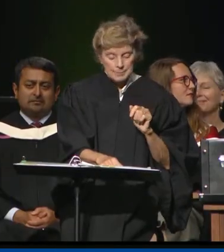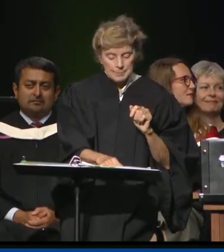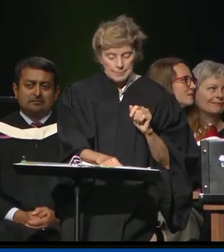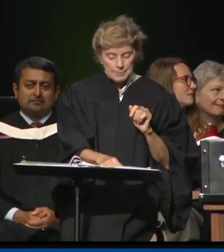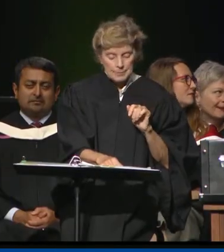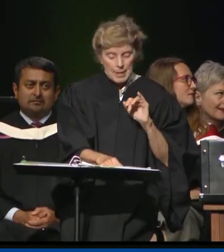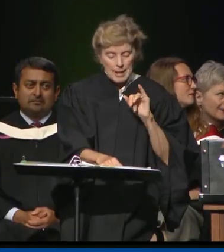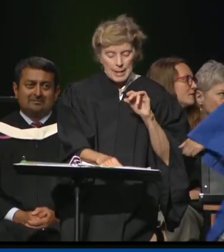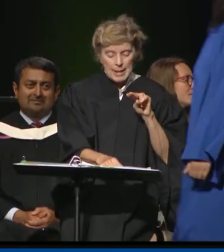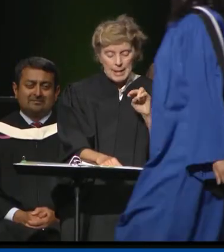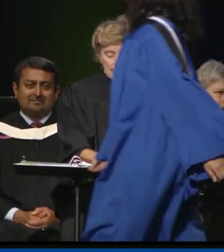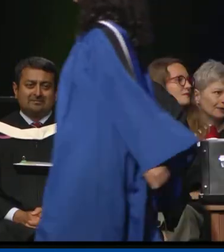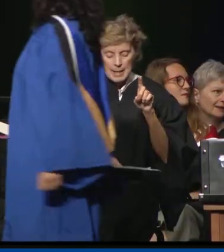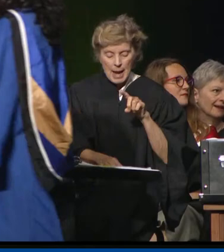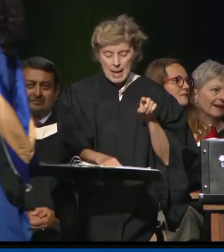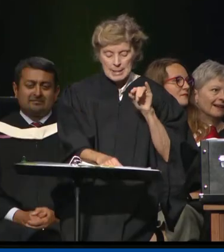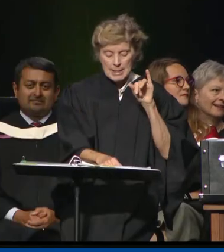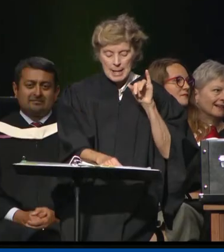Inez Ishmael.